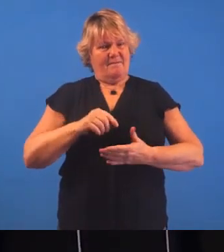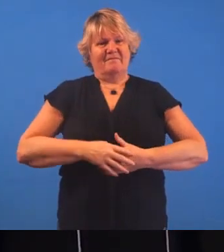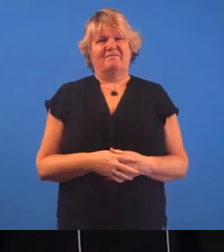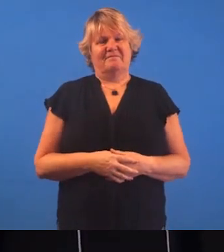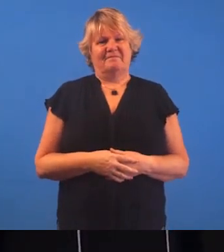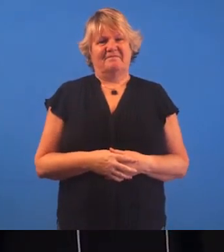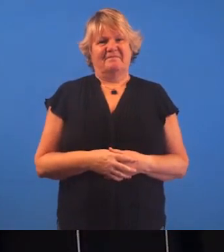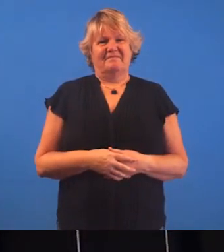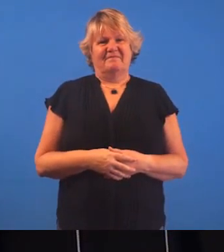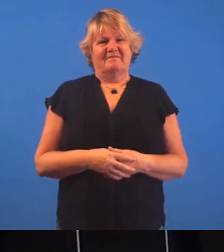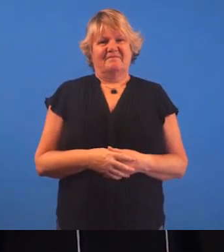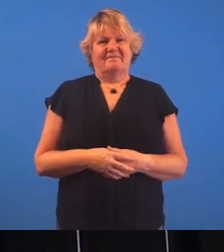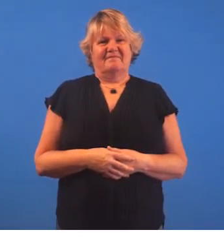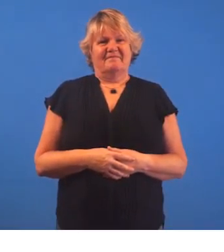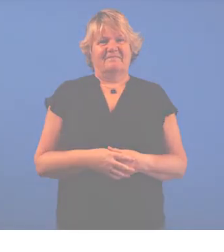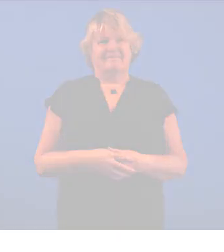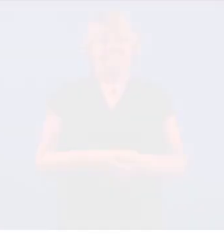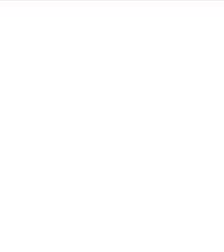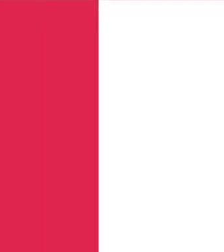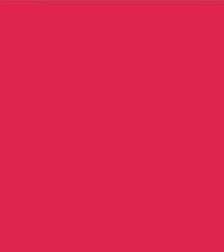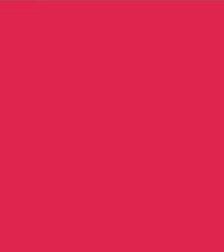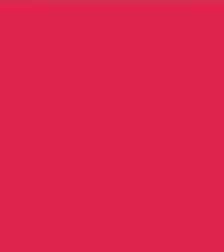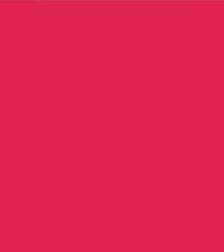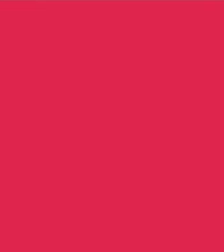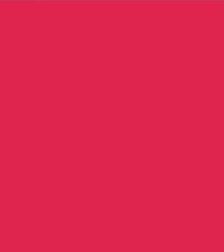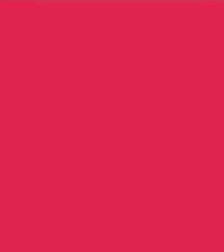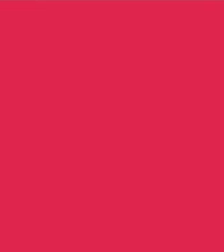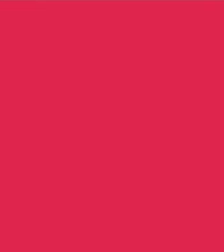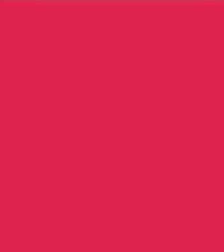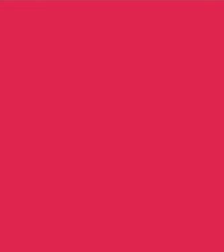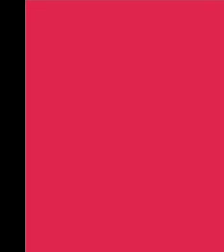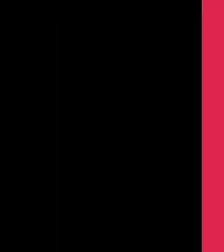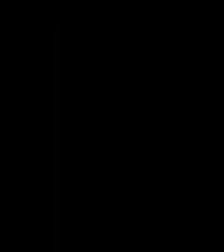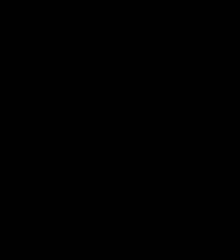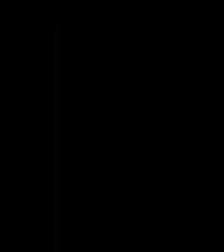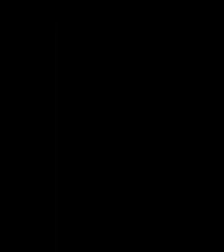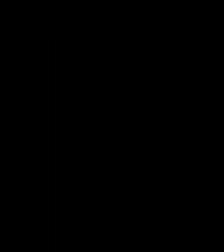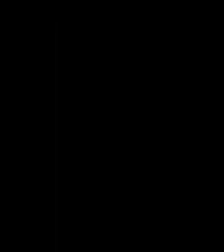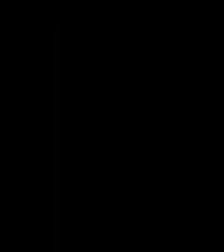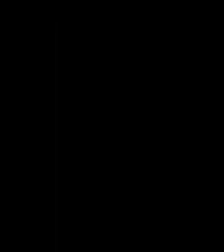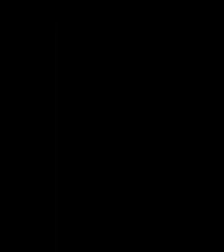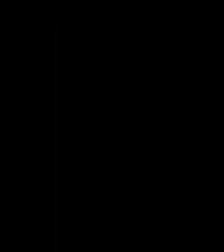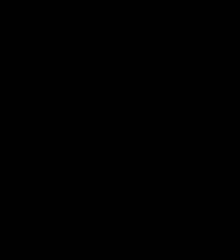and paying for. A good point here. you.